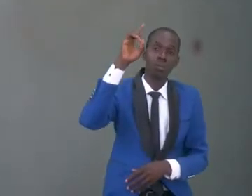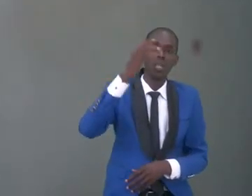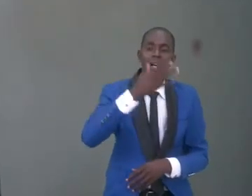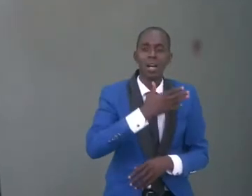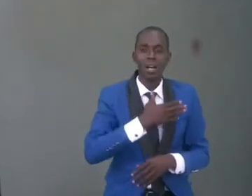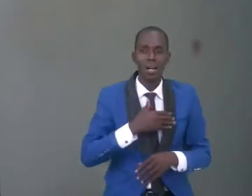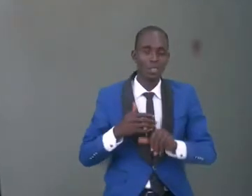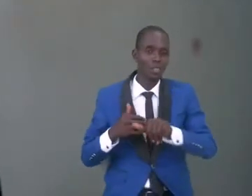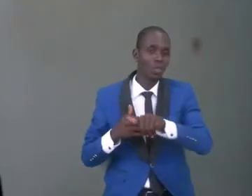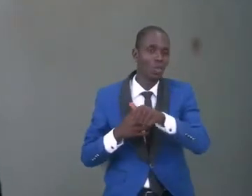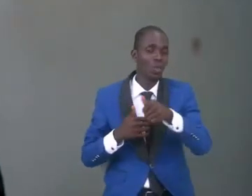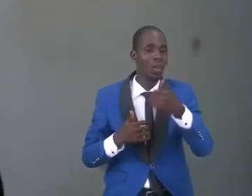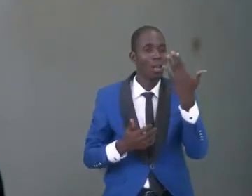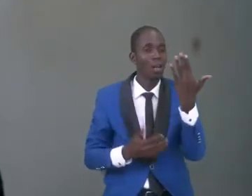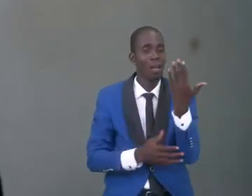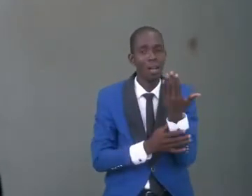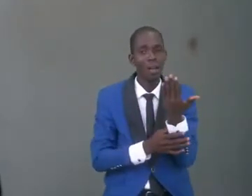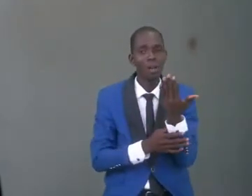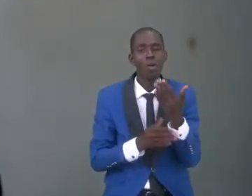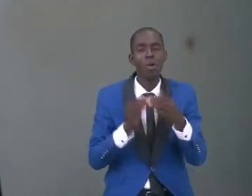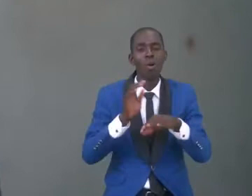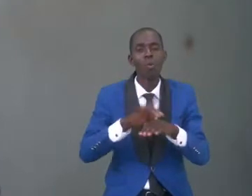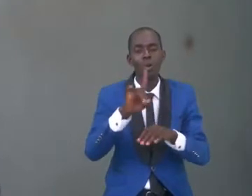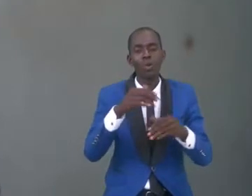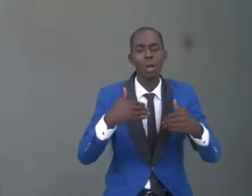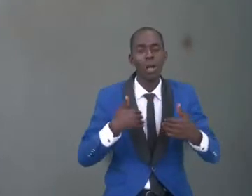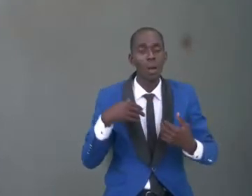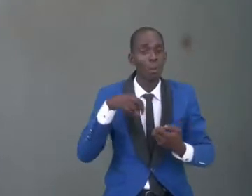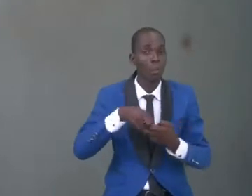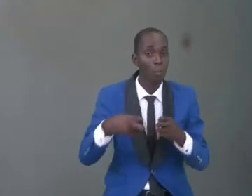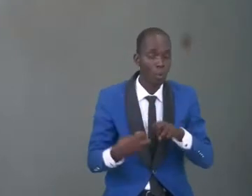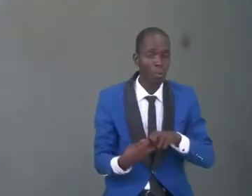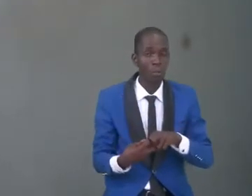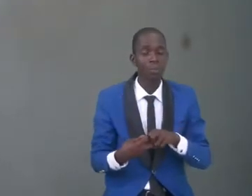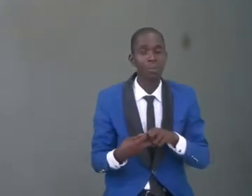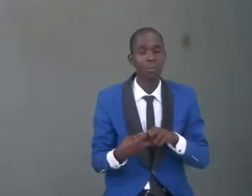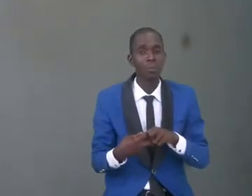lay the other one on where the thing is paining us,